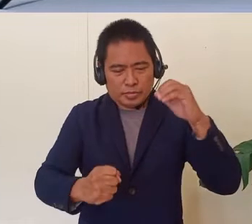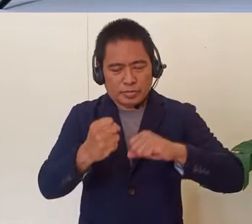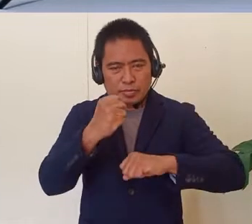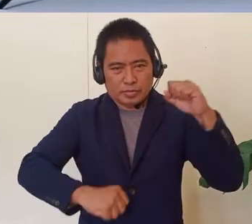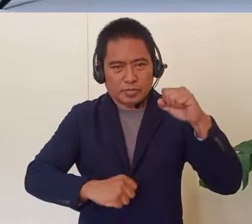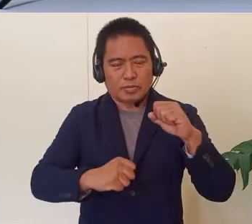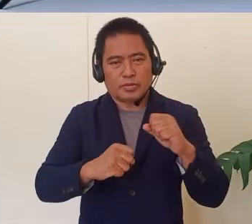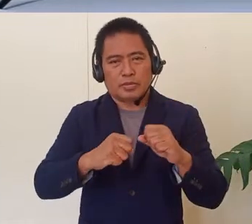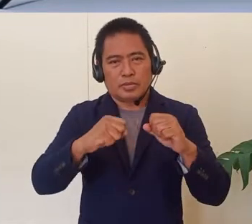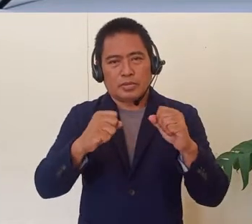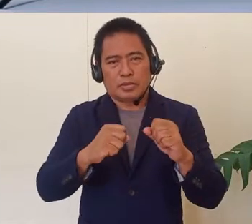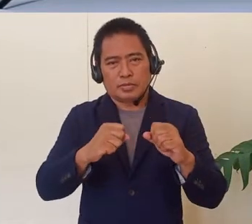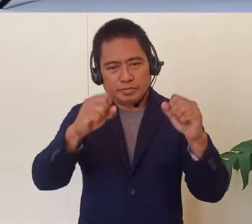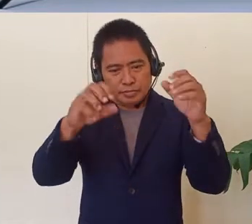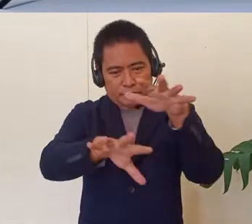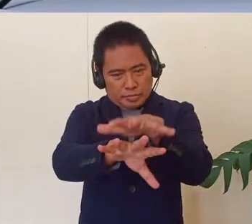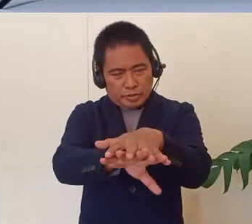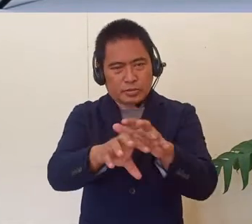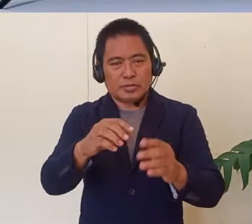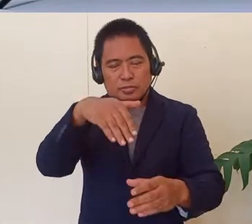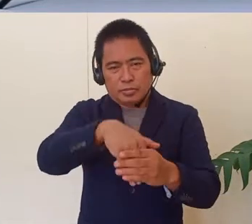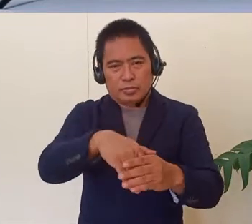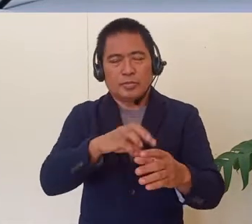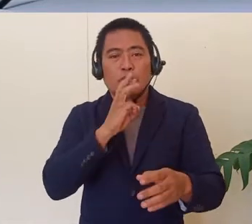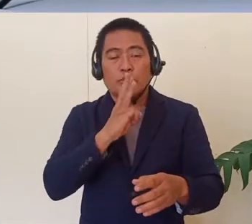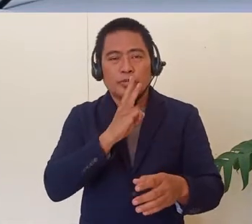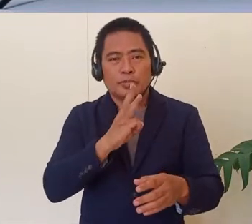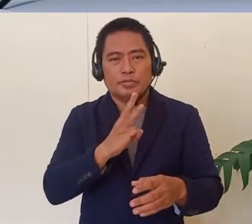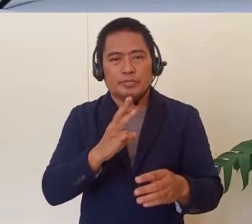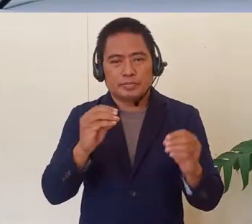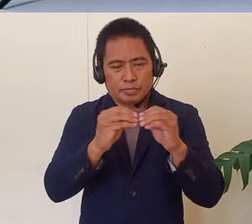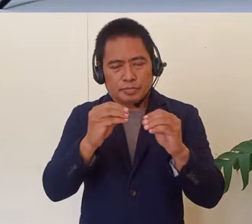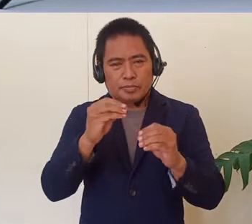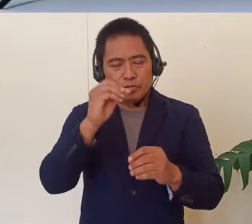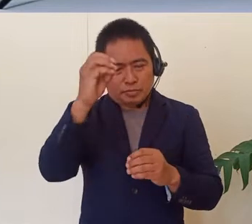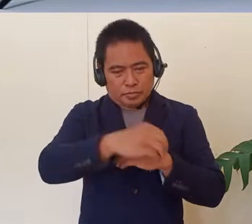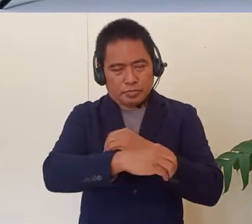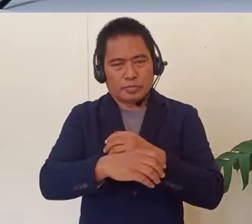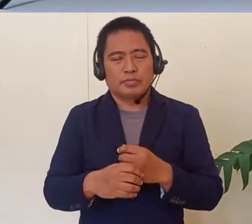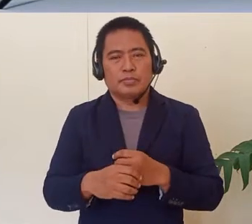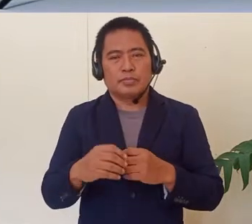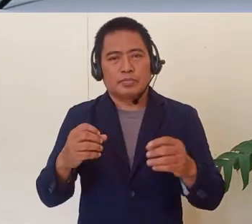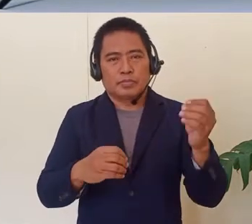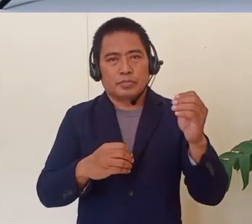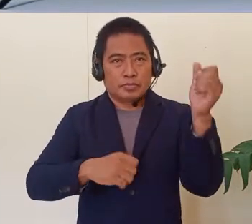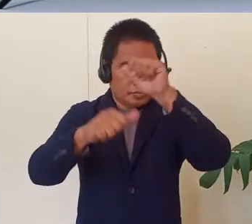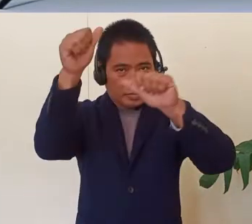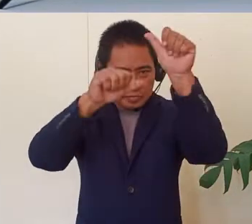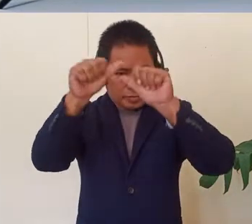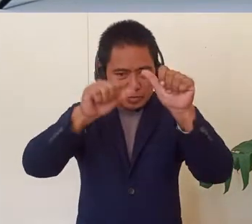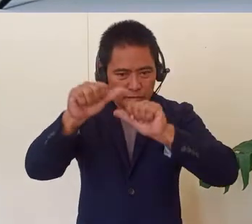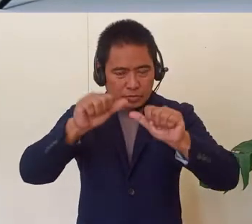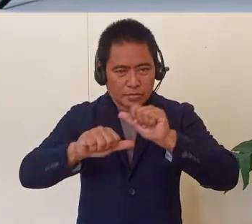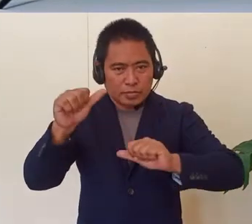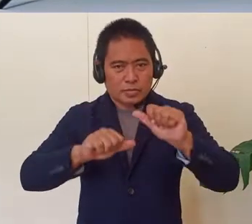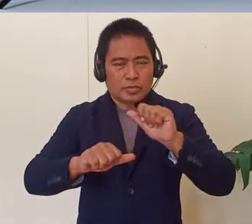Moreover, a solution of air can be determined by its percentage number of